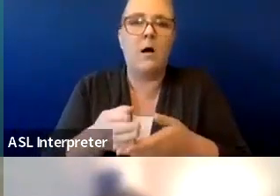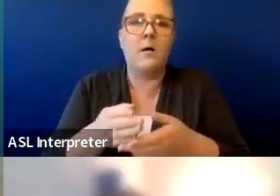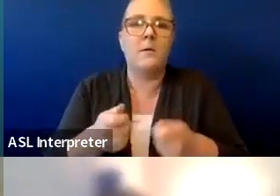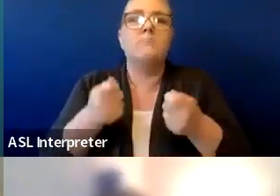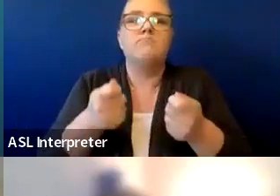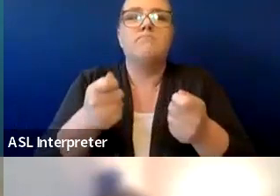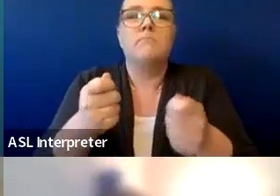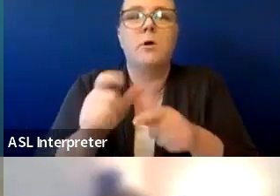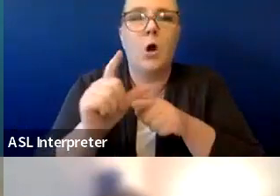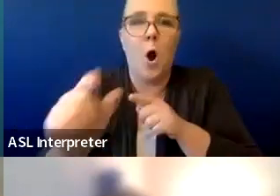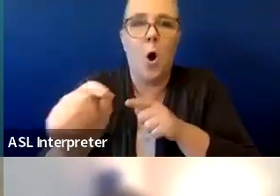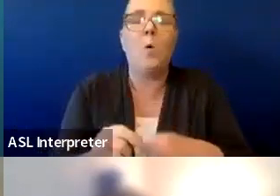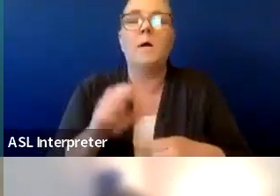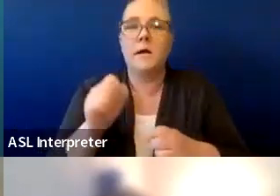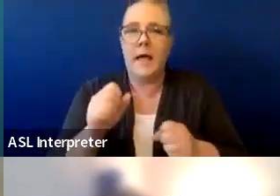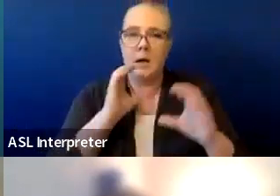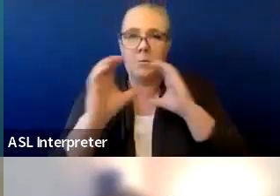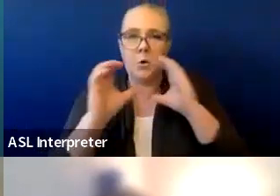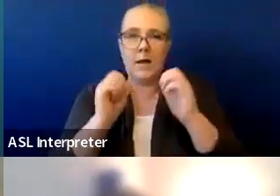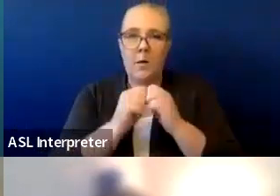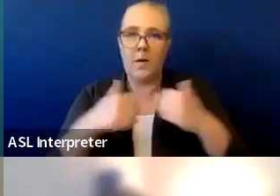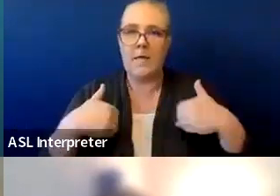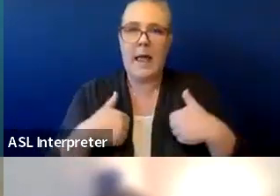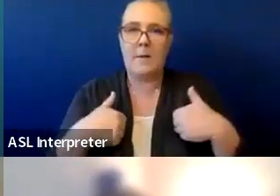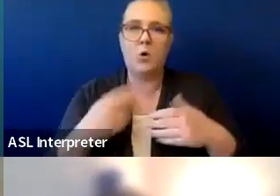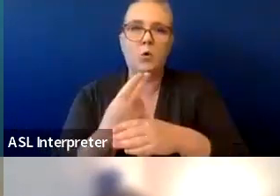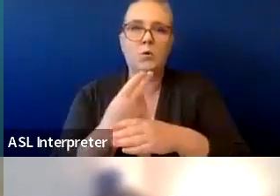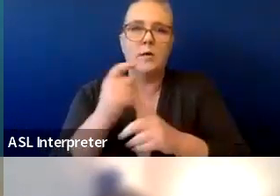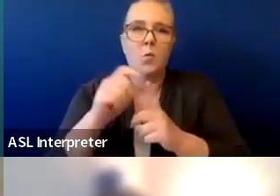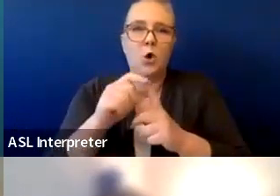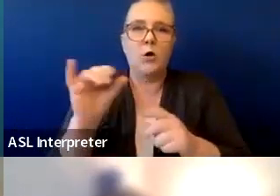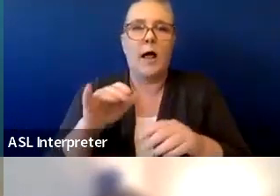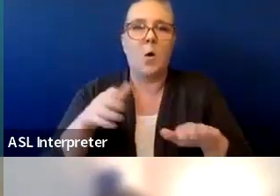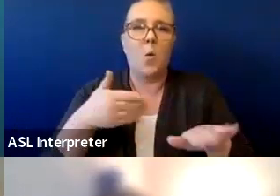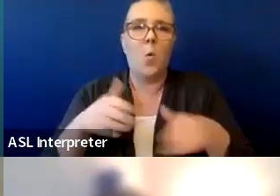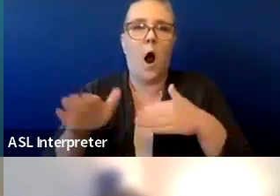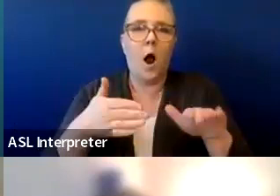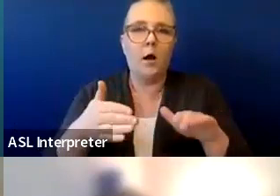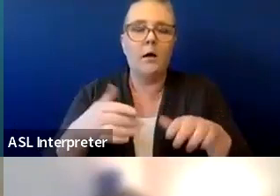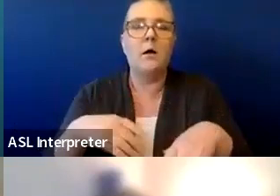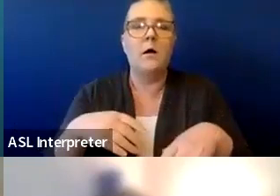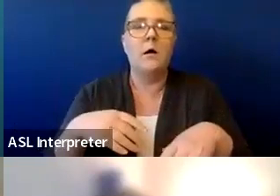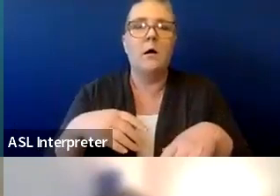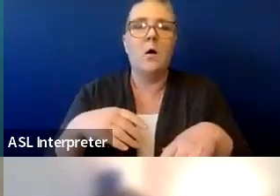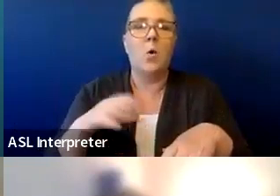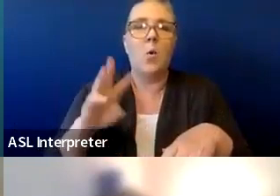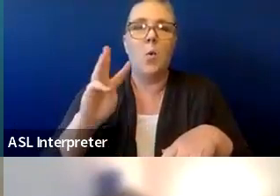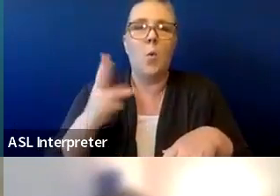animal and using words like walk on and whoa, different phrases.